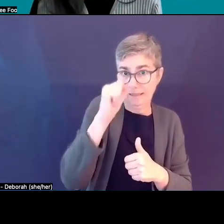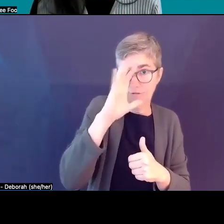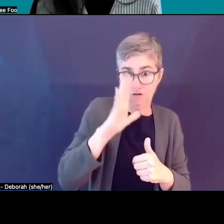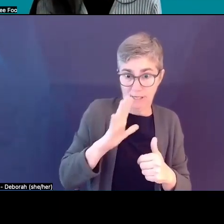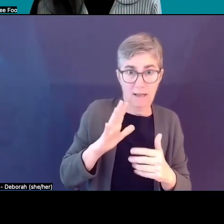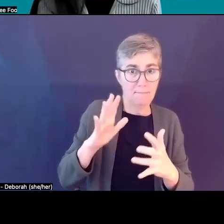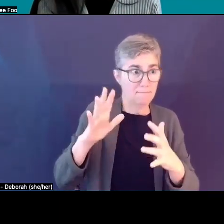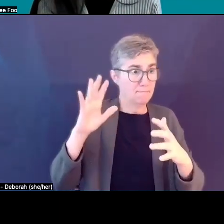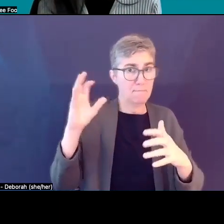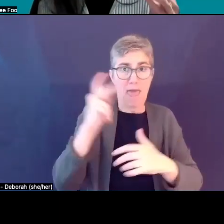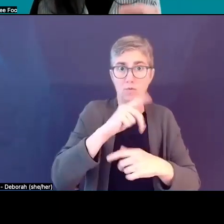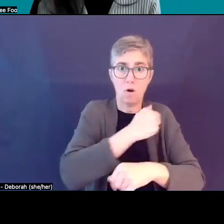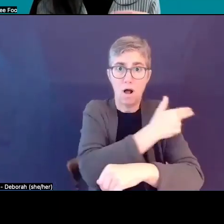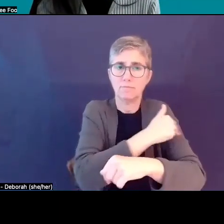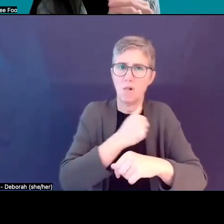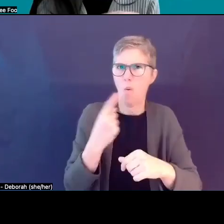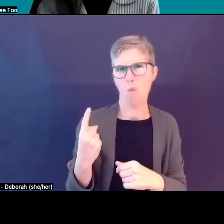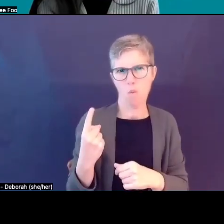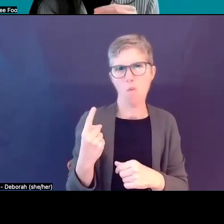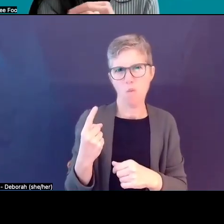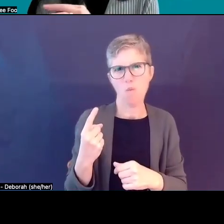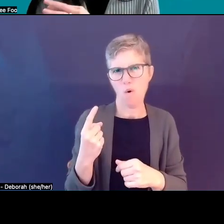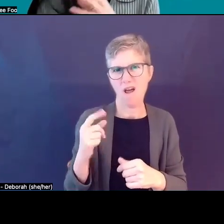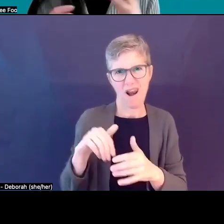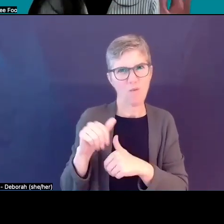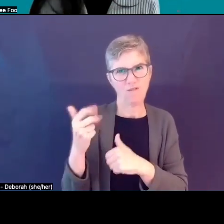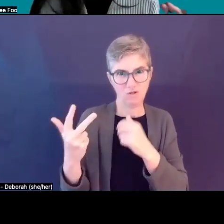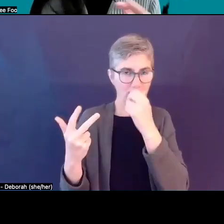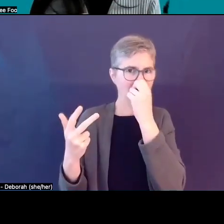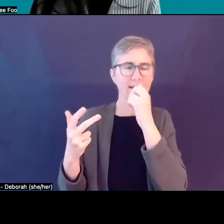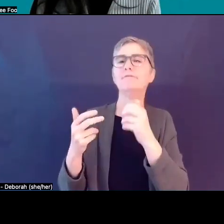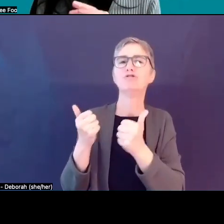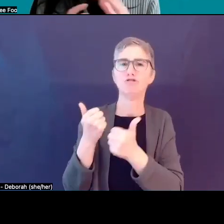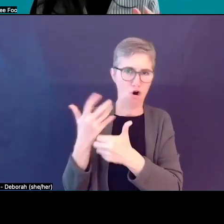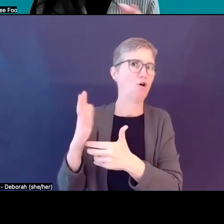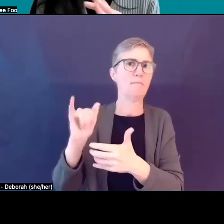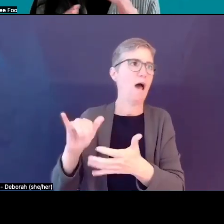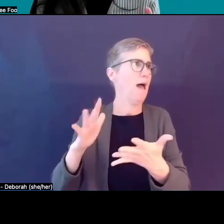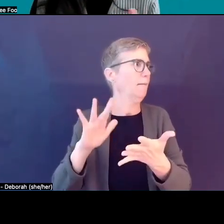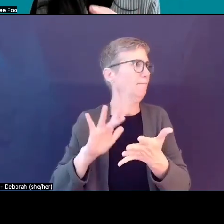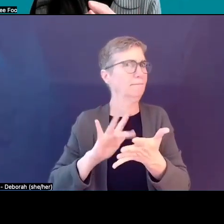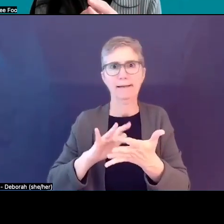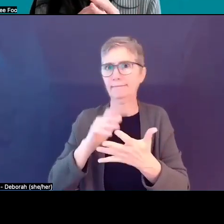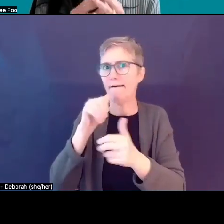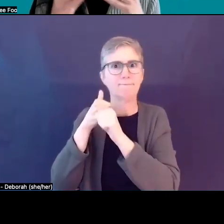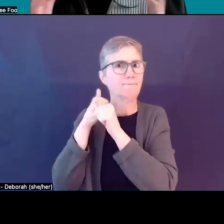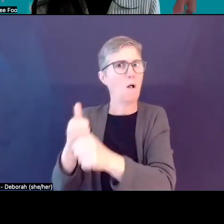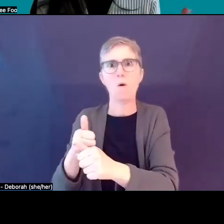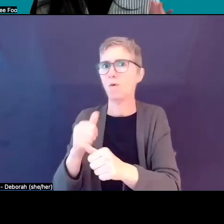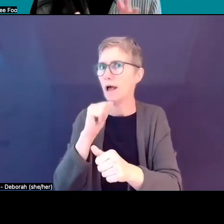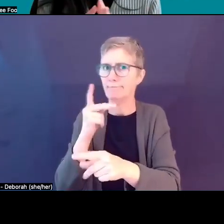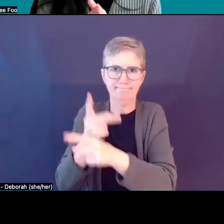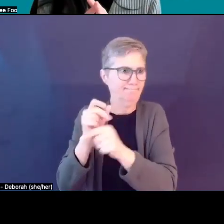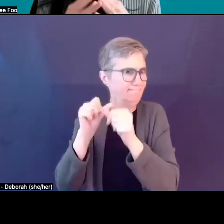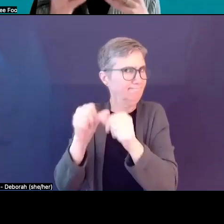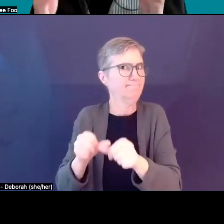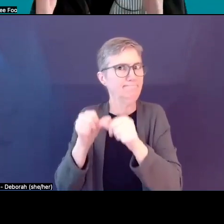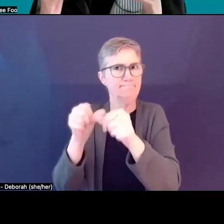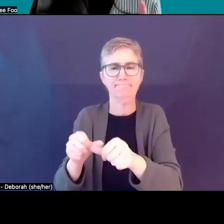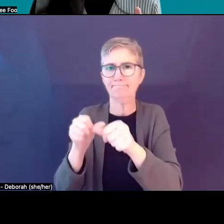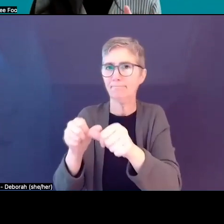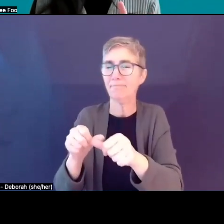poor medication adherence, and this costs over $100 million a year nationwide